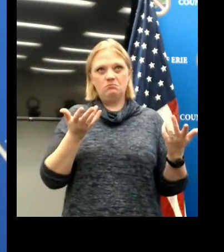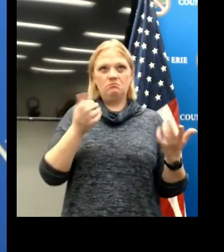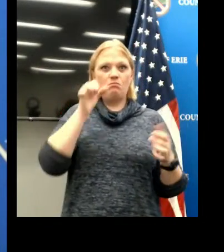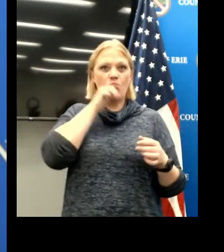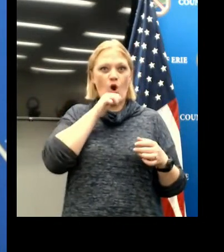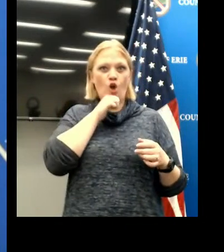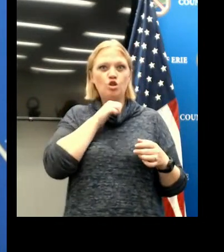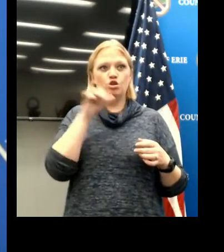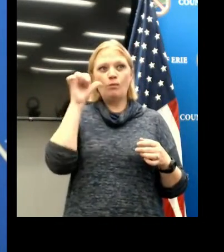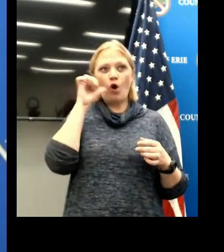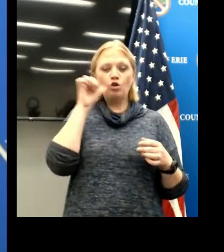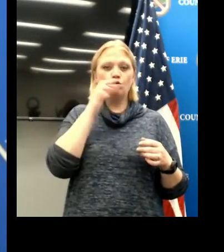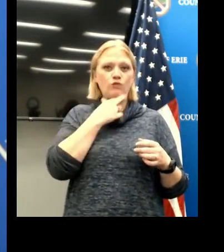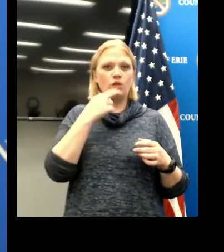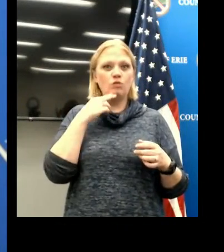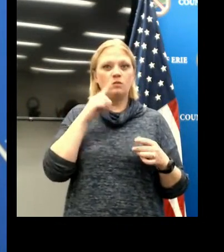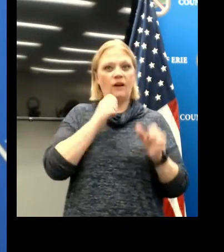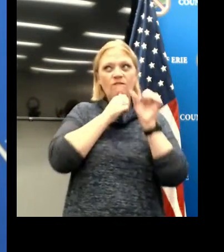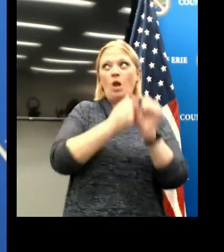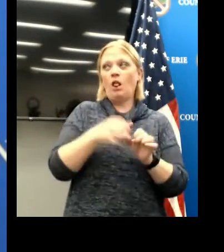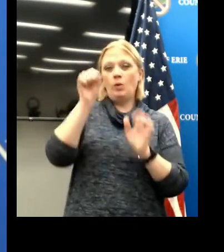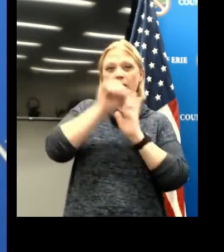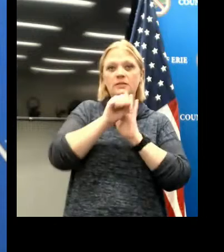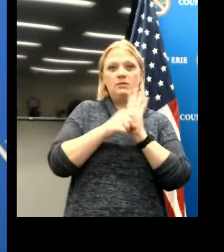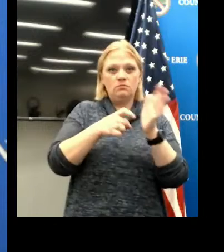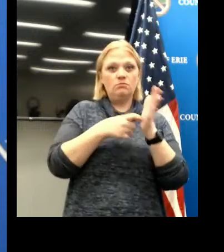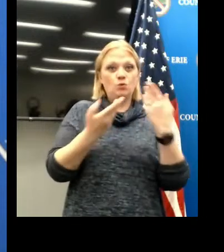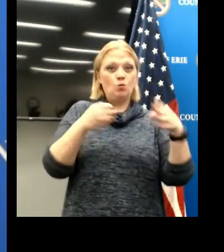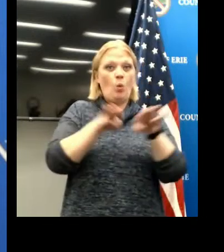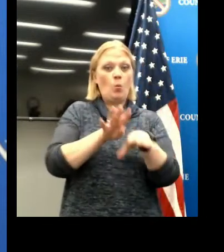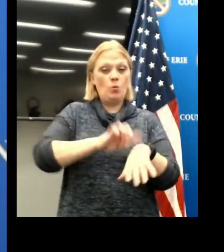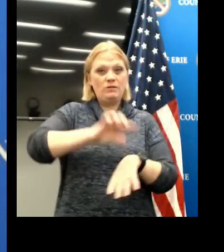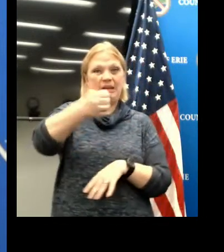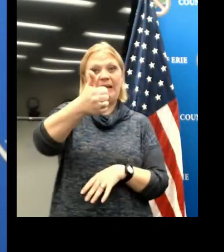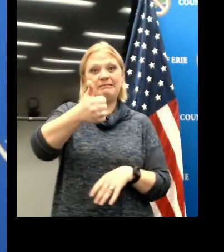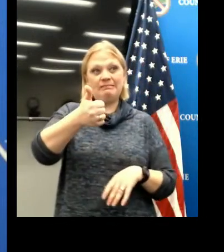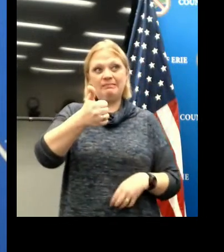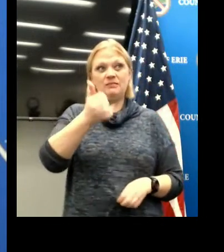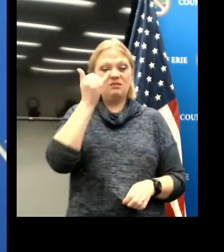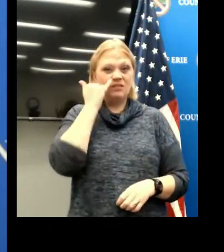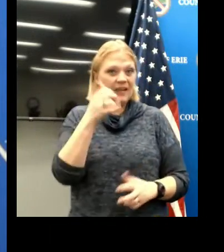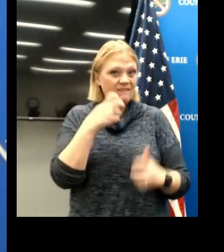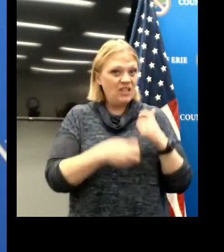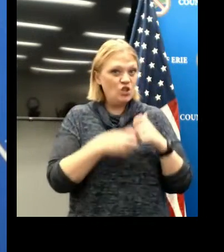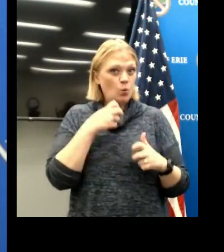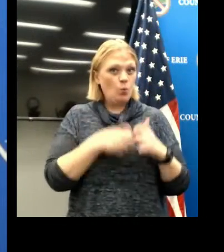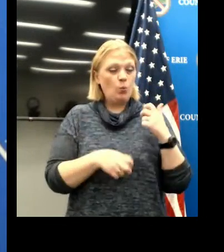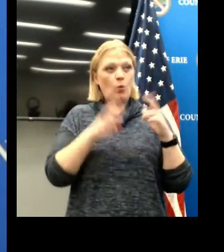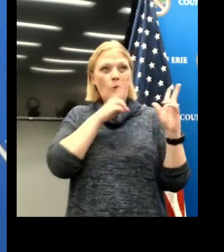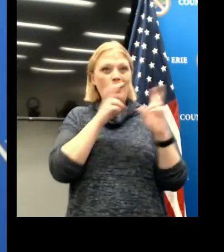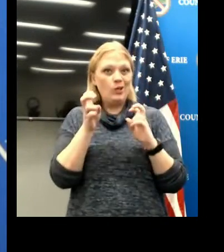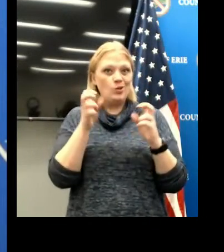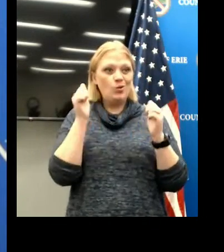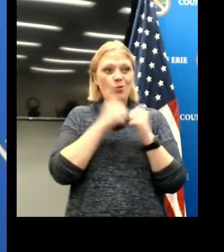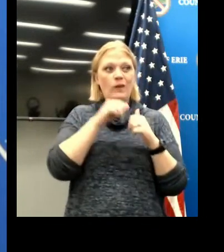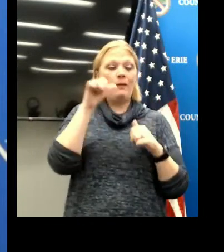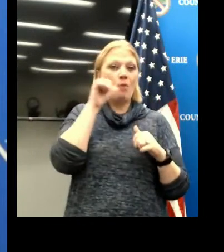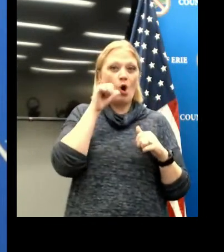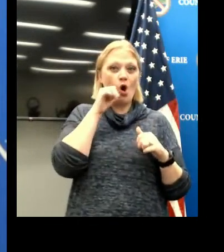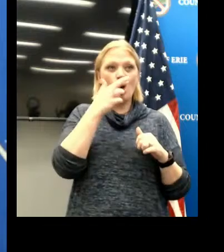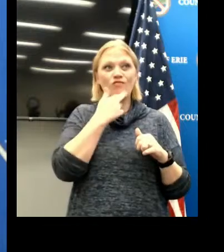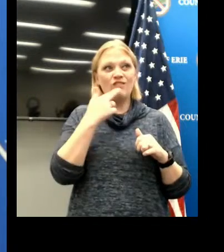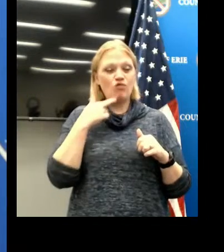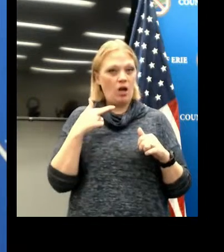bars and restaurants are heeding the state's requirement to close at 10. And if there is an issue with regards to a bar or